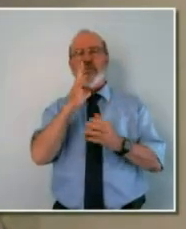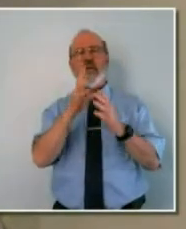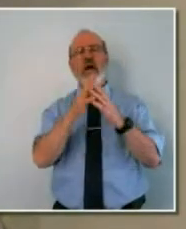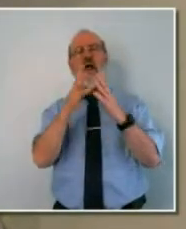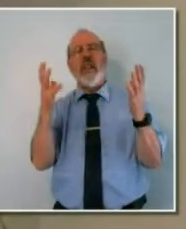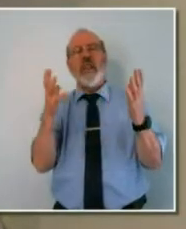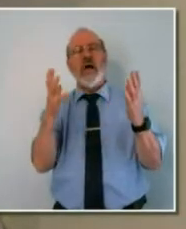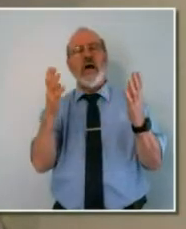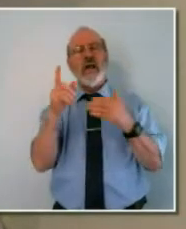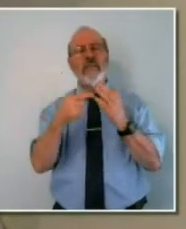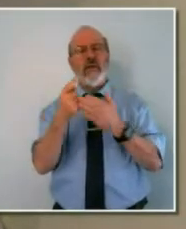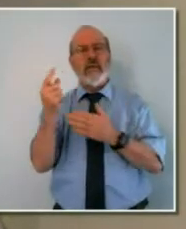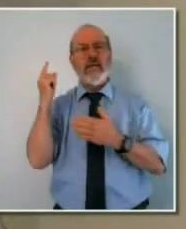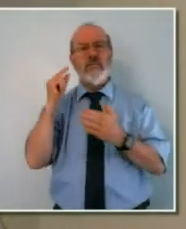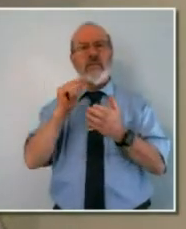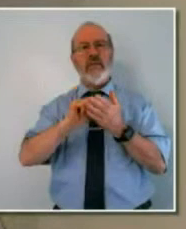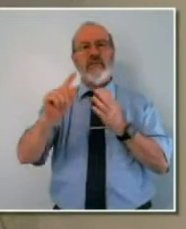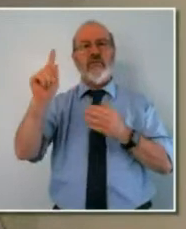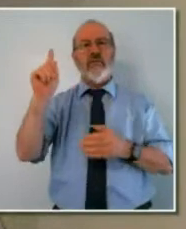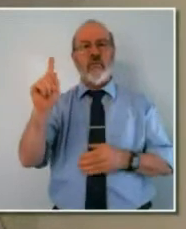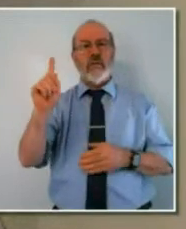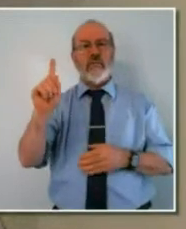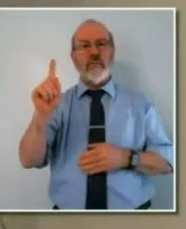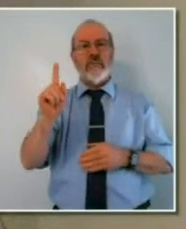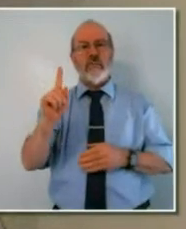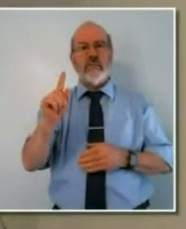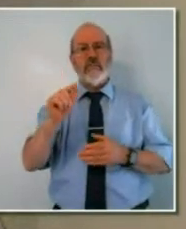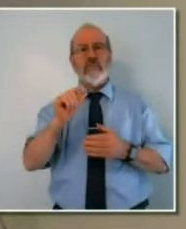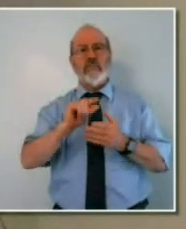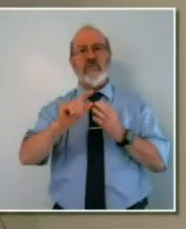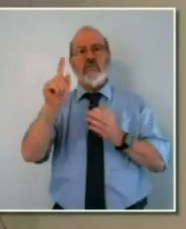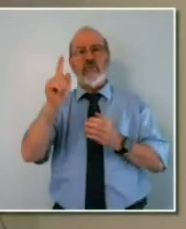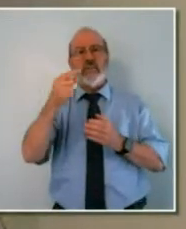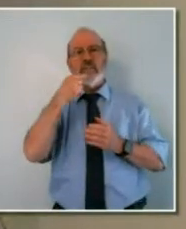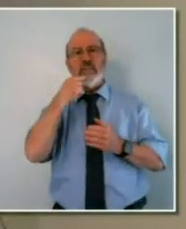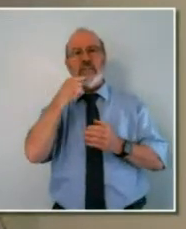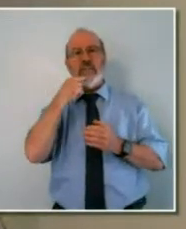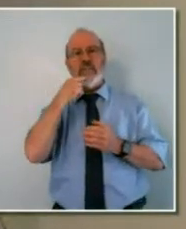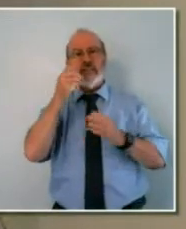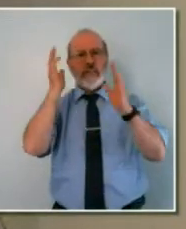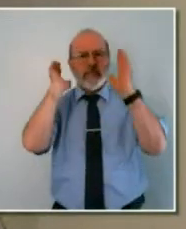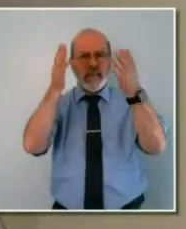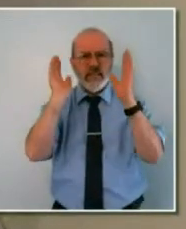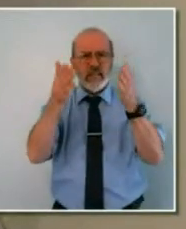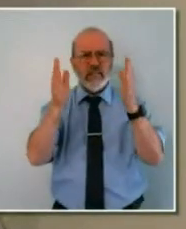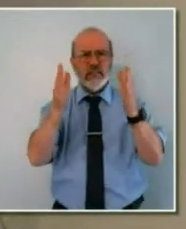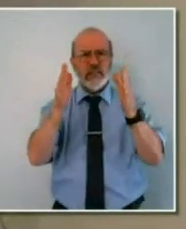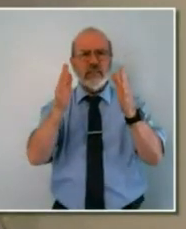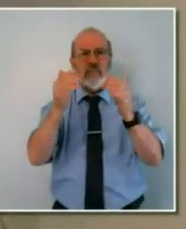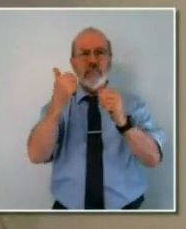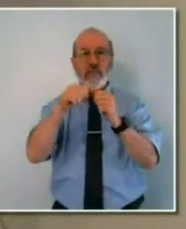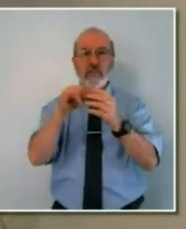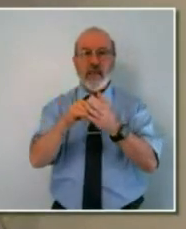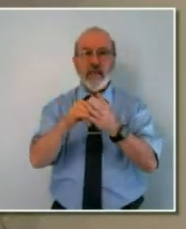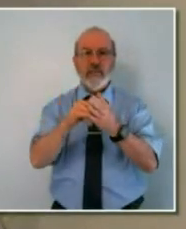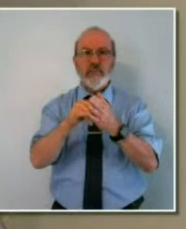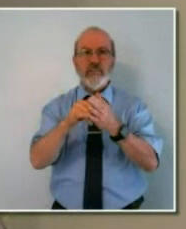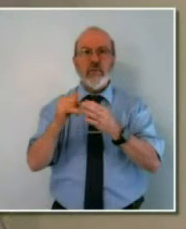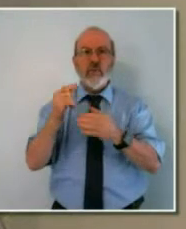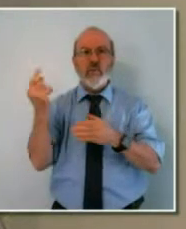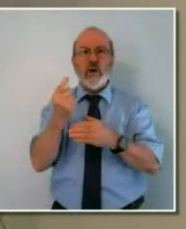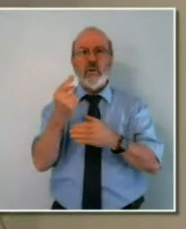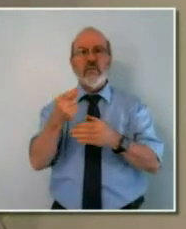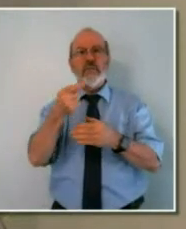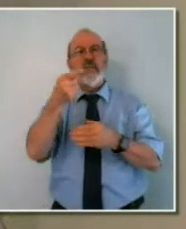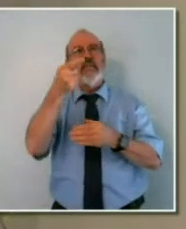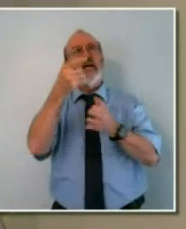last week in verse number 1. So verse number 1 reads, "Give ear." Oh, remember that? We're always asking God to